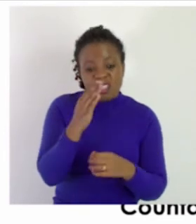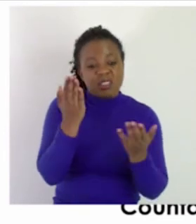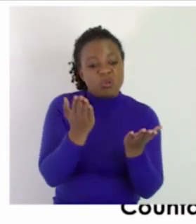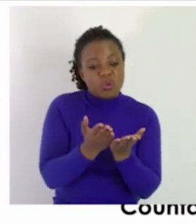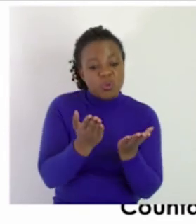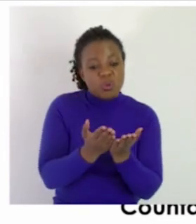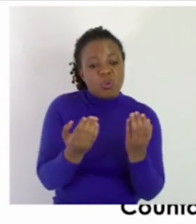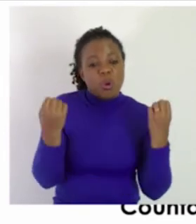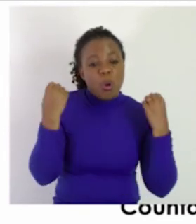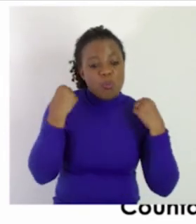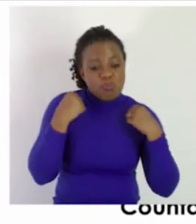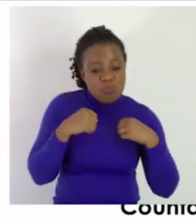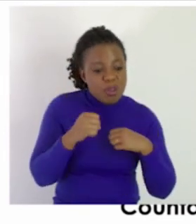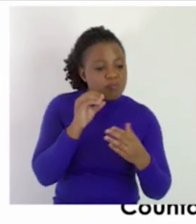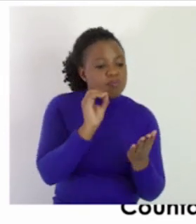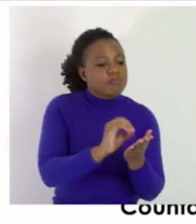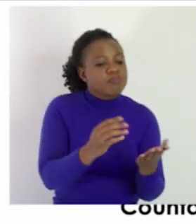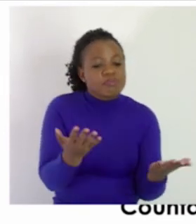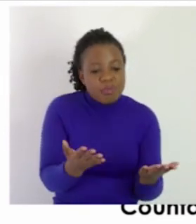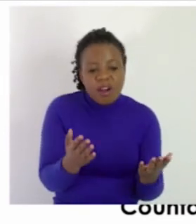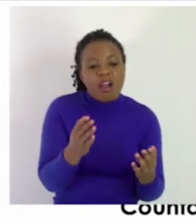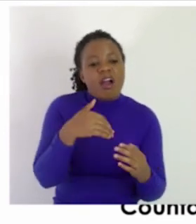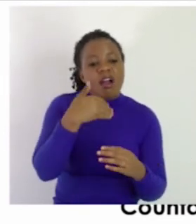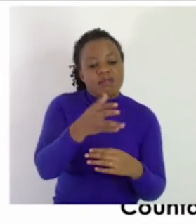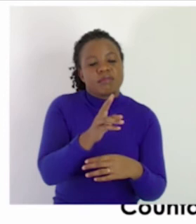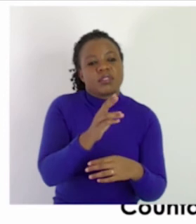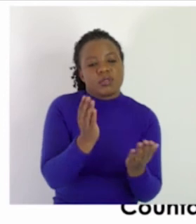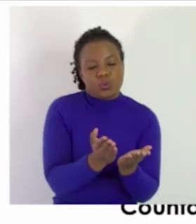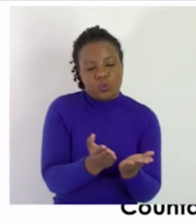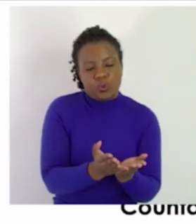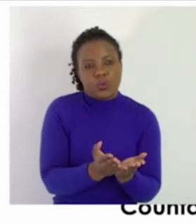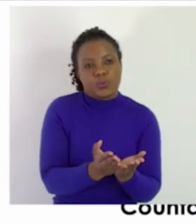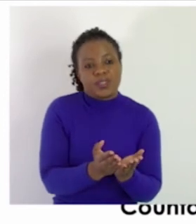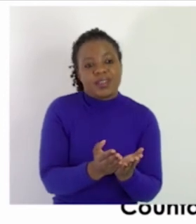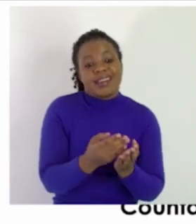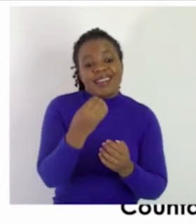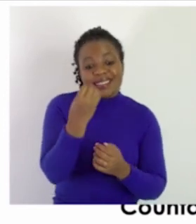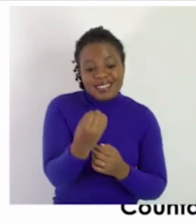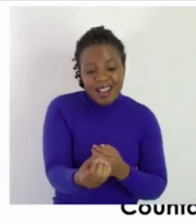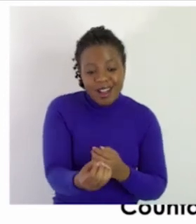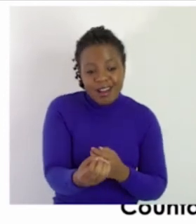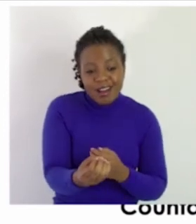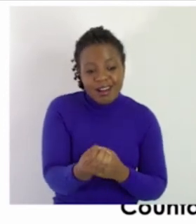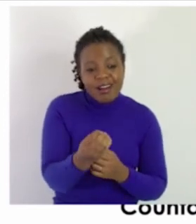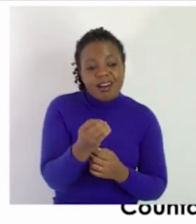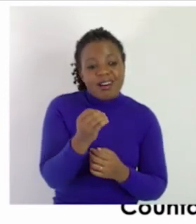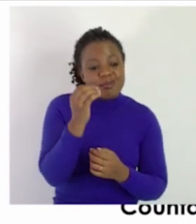school bag after school. The learner misplaced his school bag after